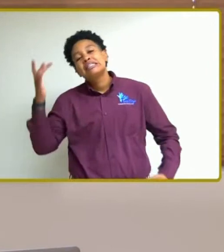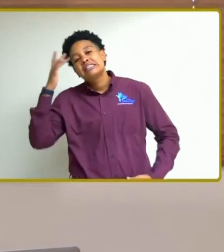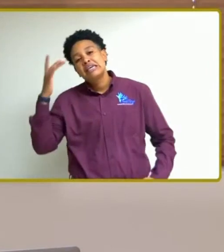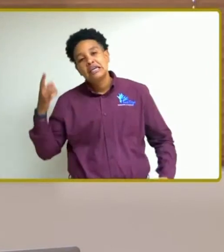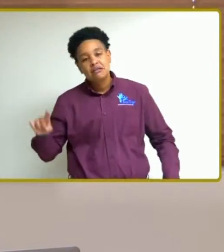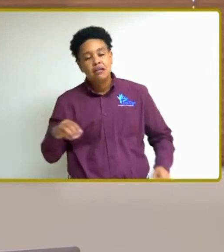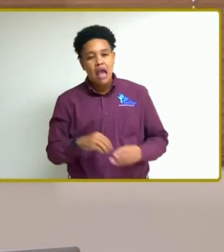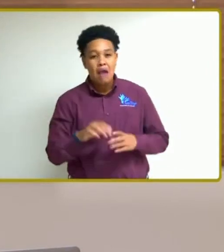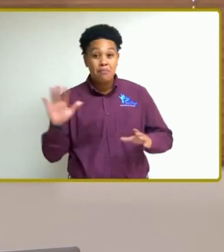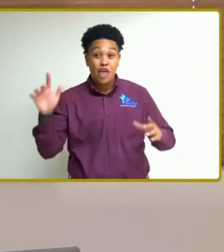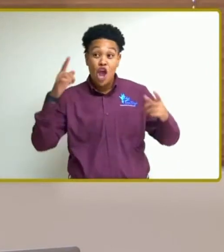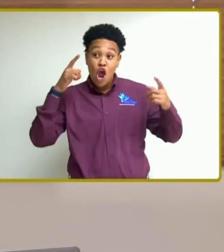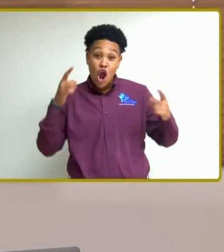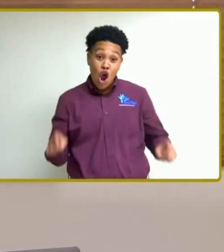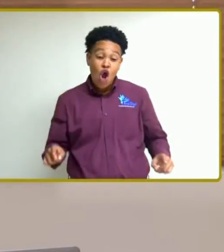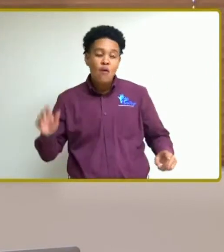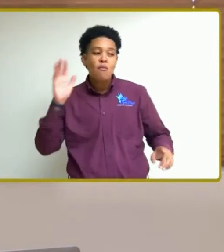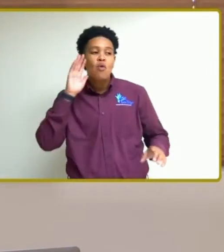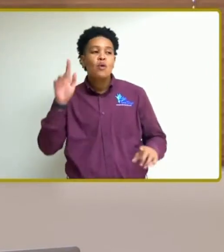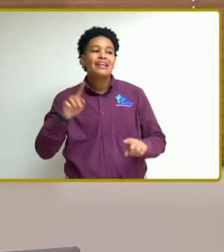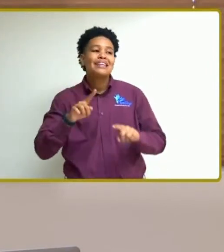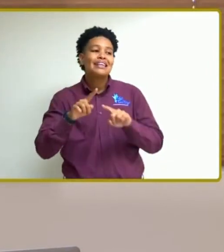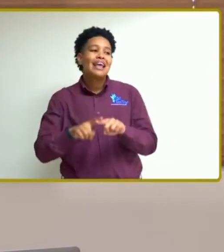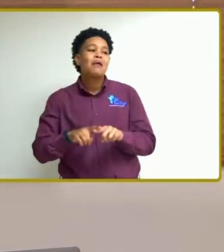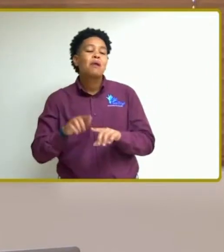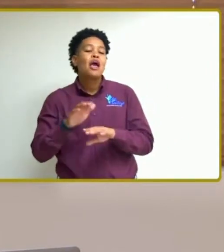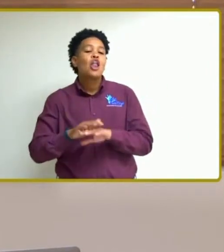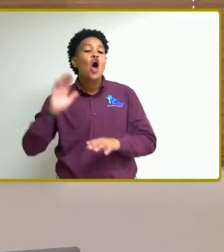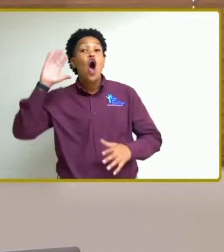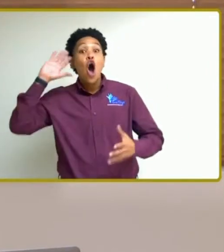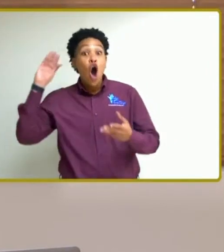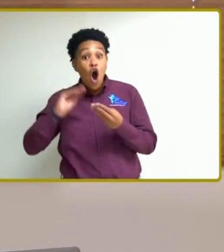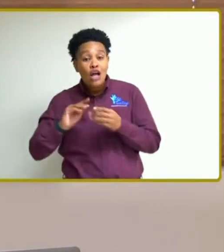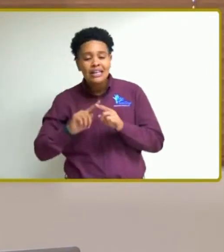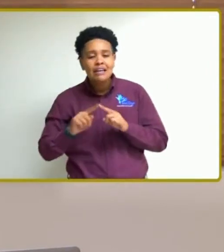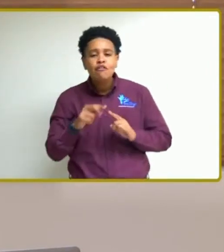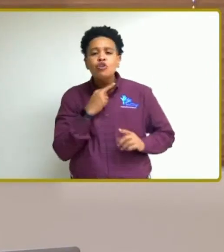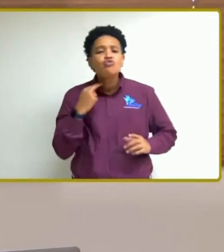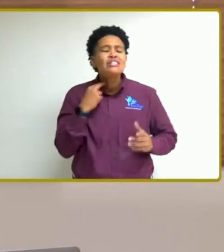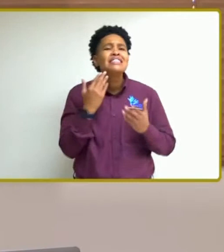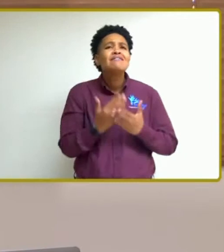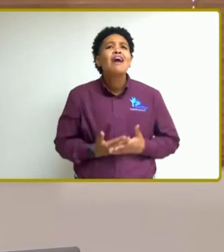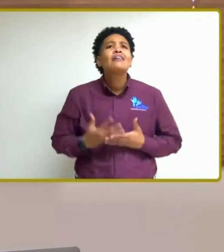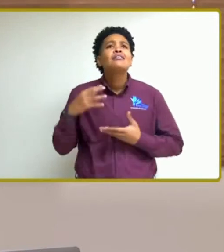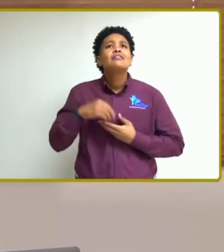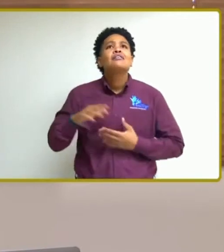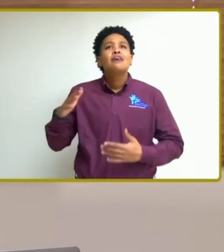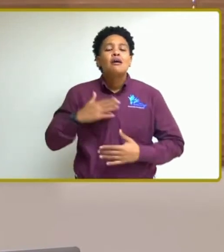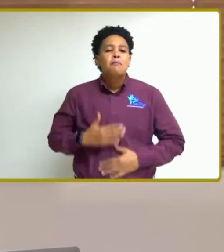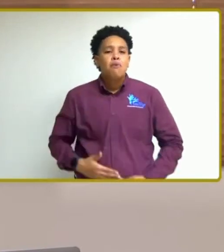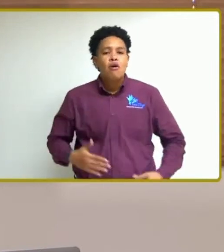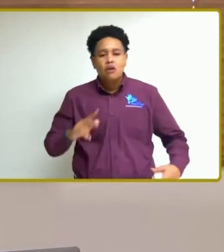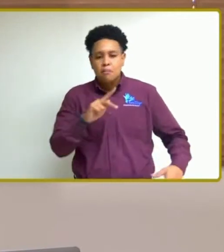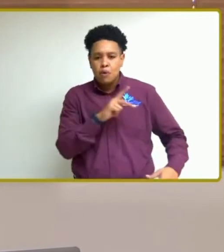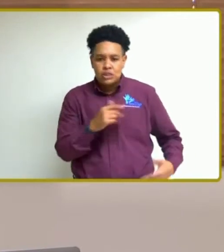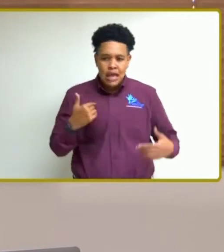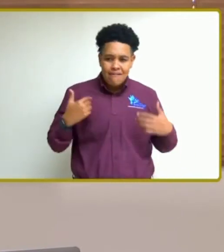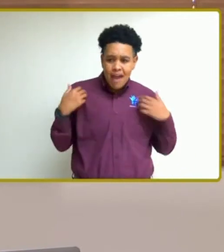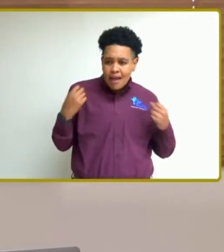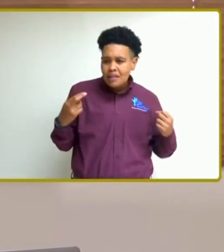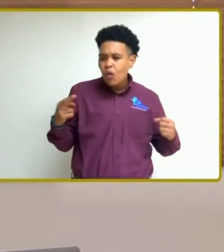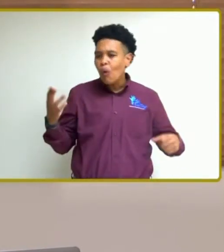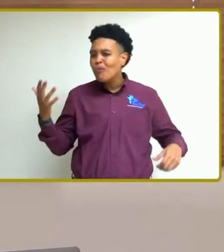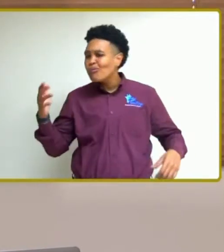their outcome is going to be dependent on all the risk factors that they personally have.